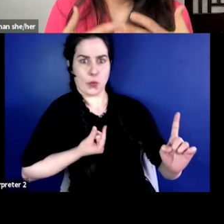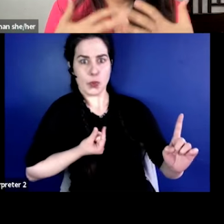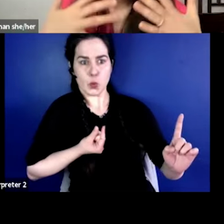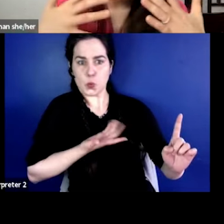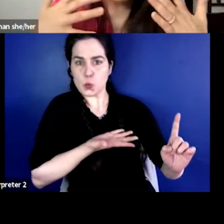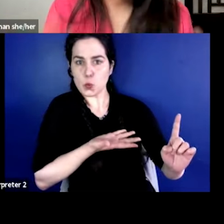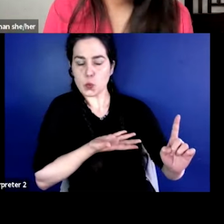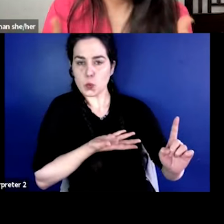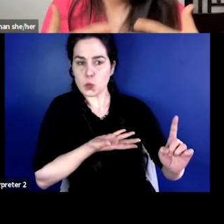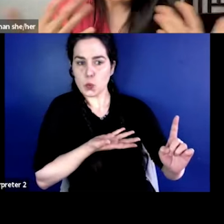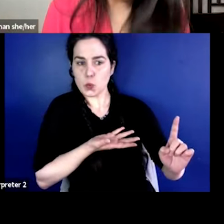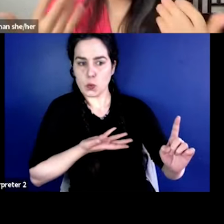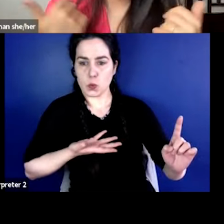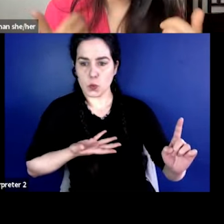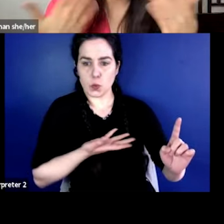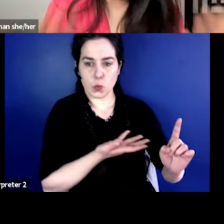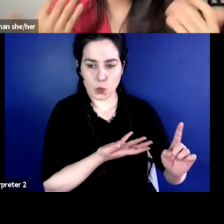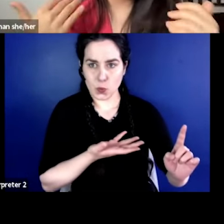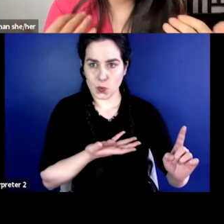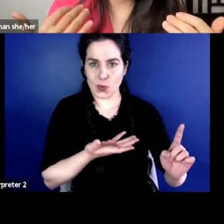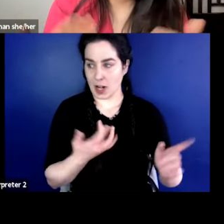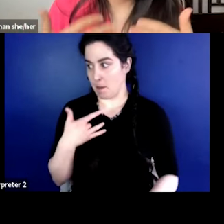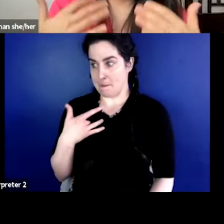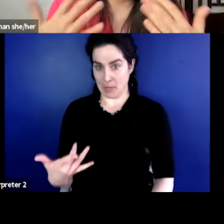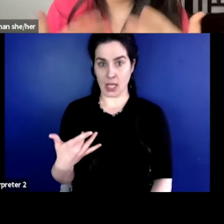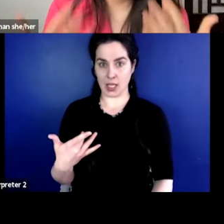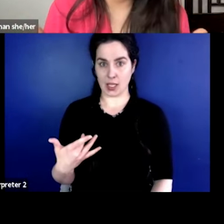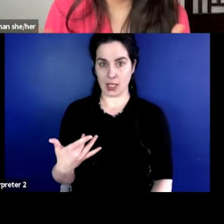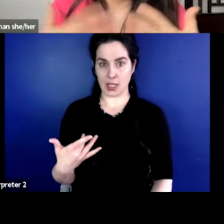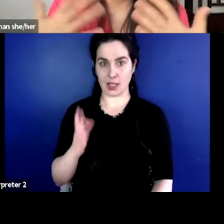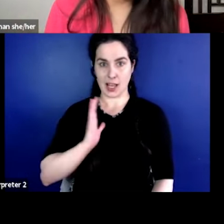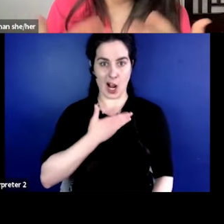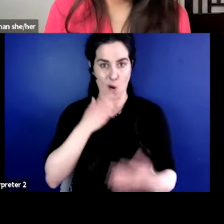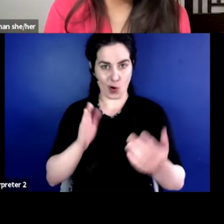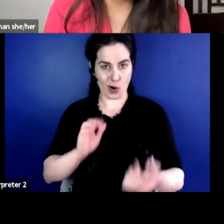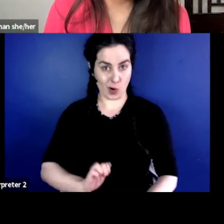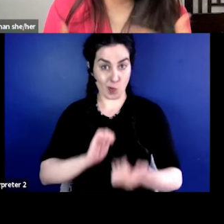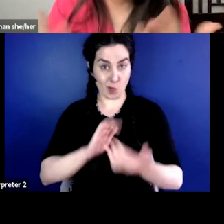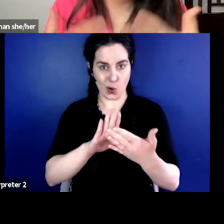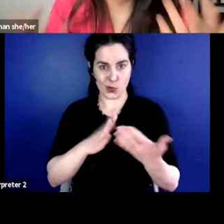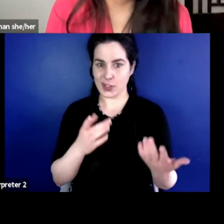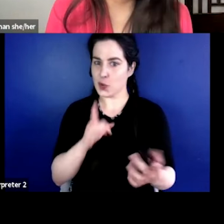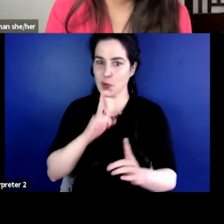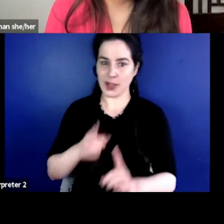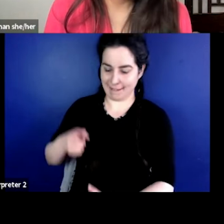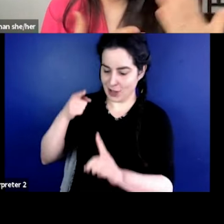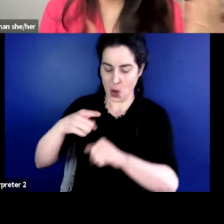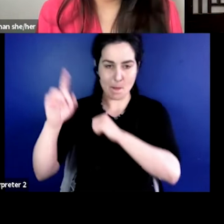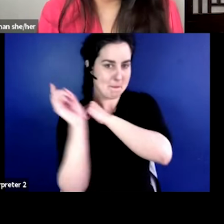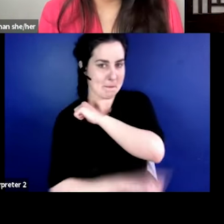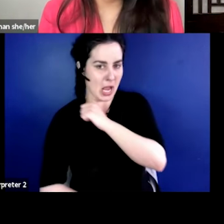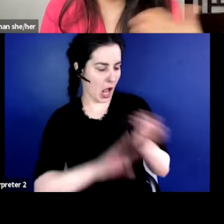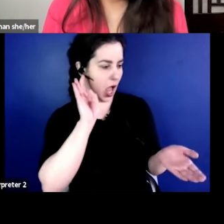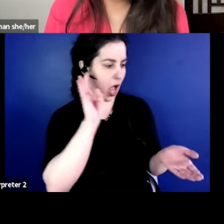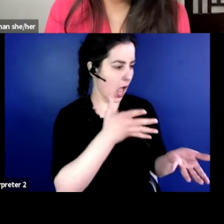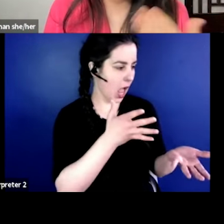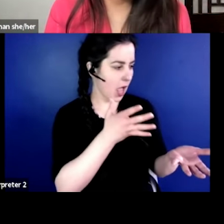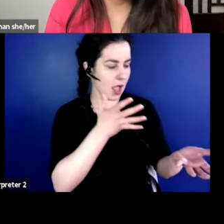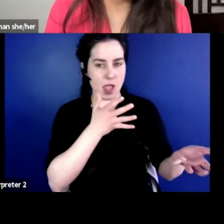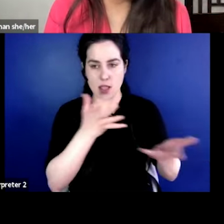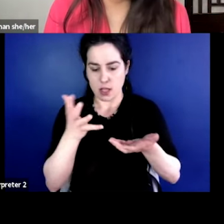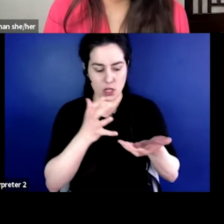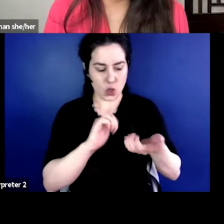of map that we usually fall into, which is very much about a punitive model. So what does that look like? How do we support them? And also,